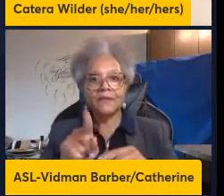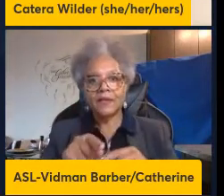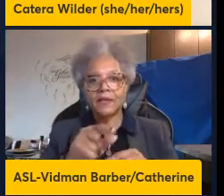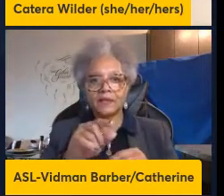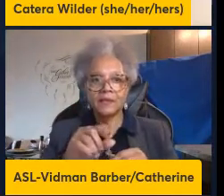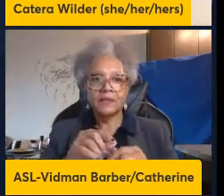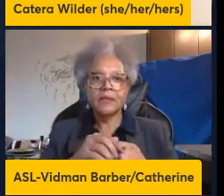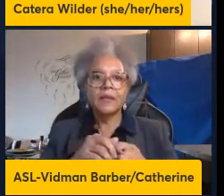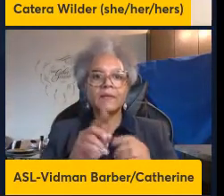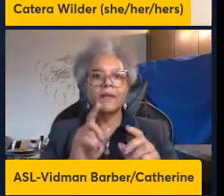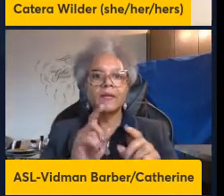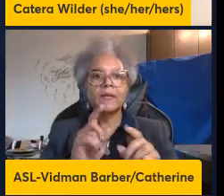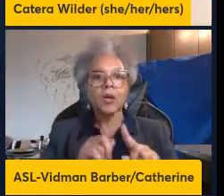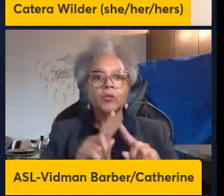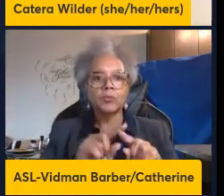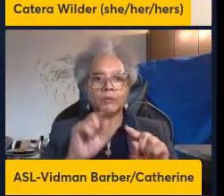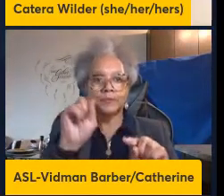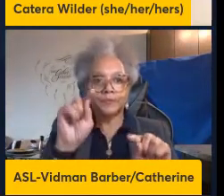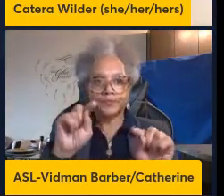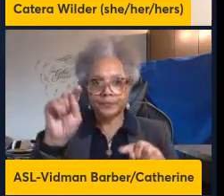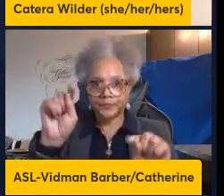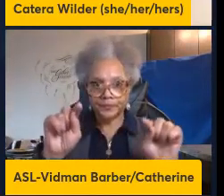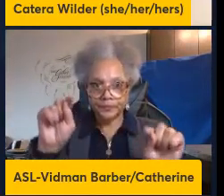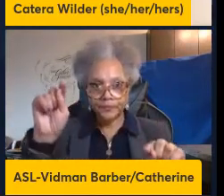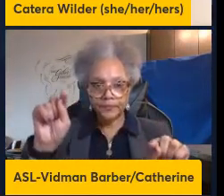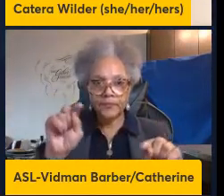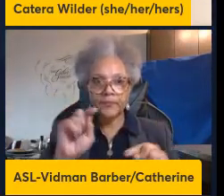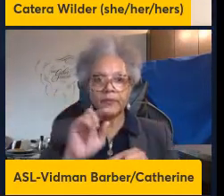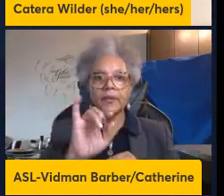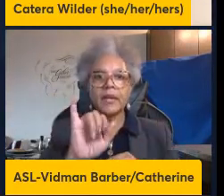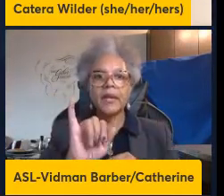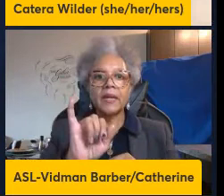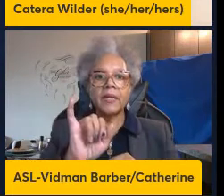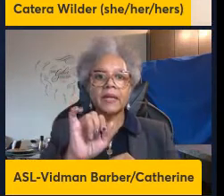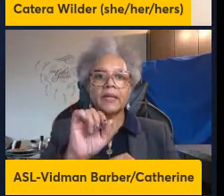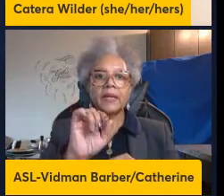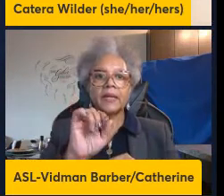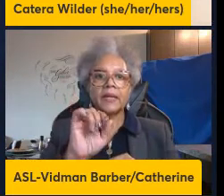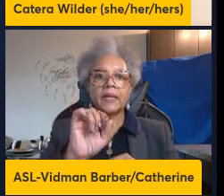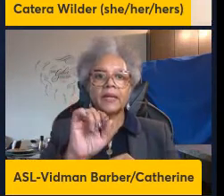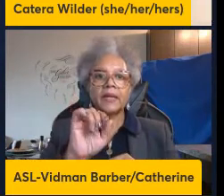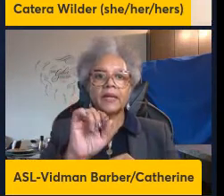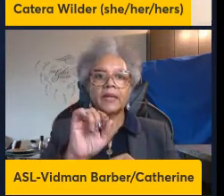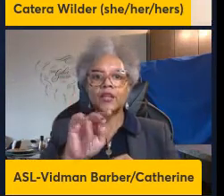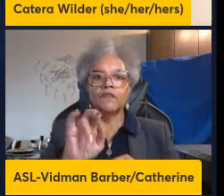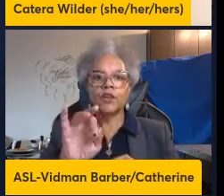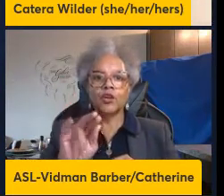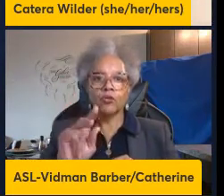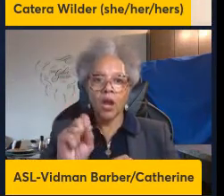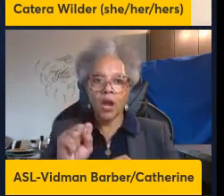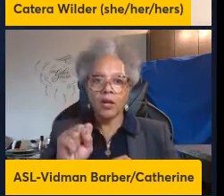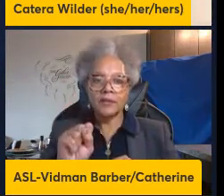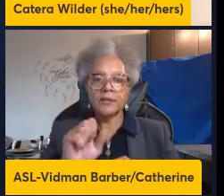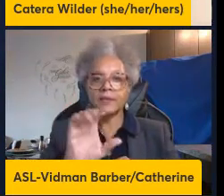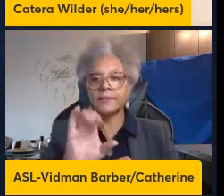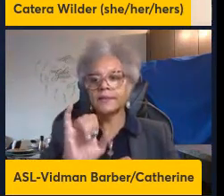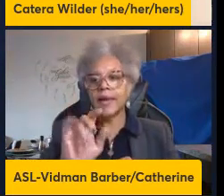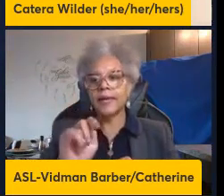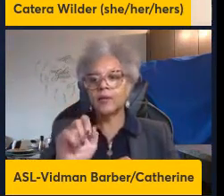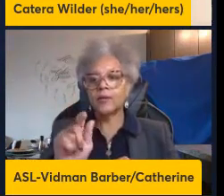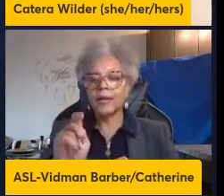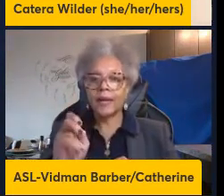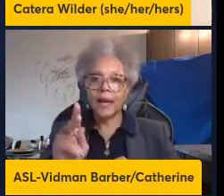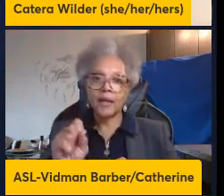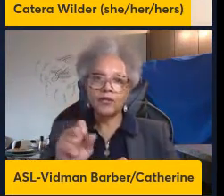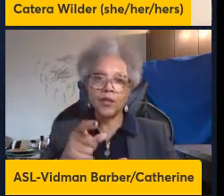there's multiple interferon cytokines where you have different families. You have this type 1 interferon